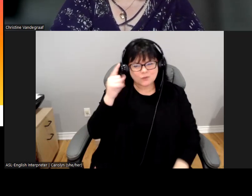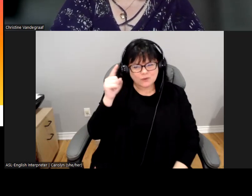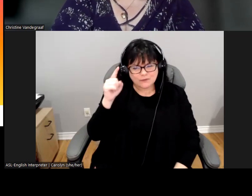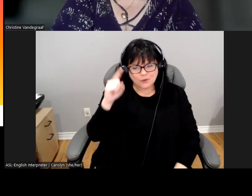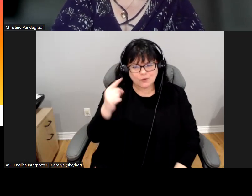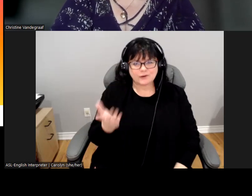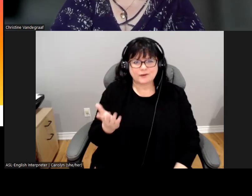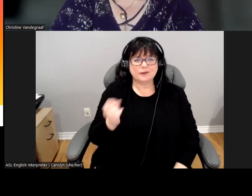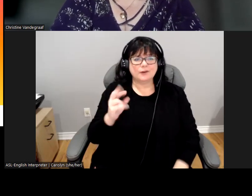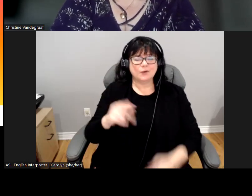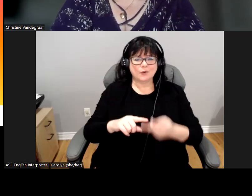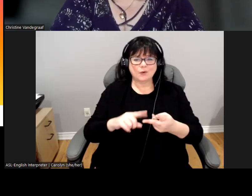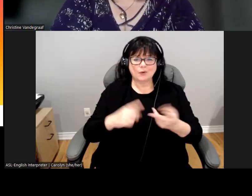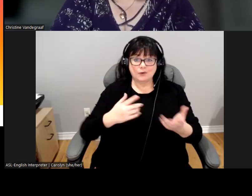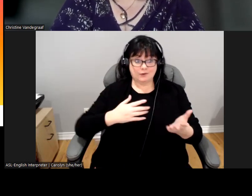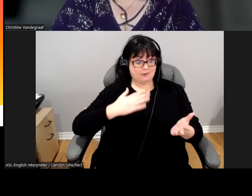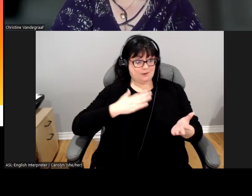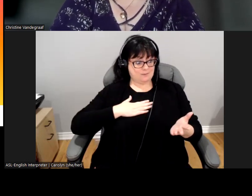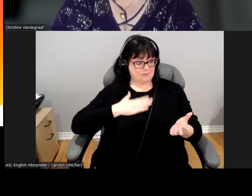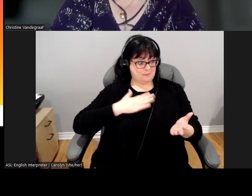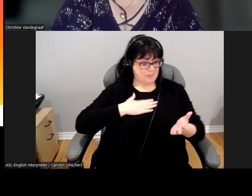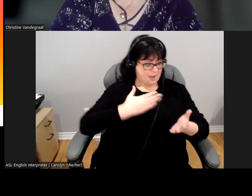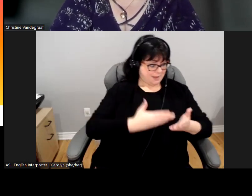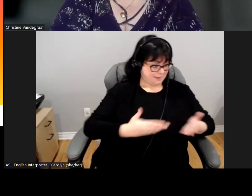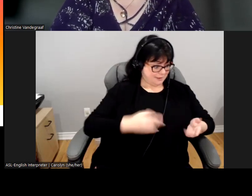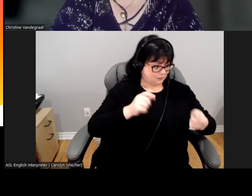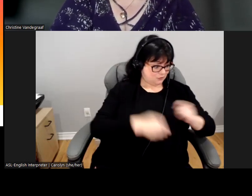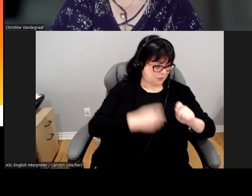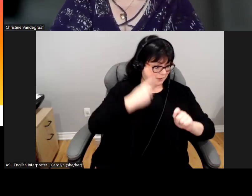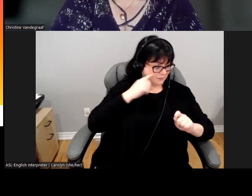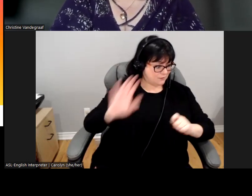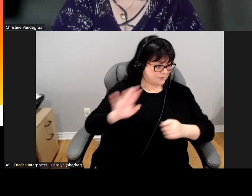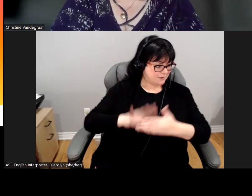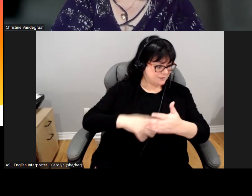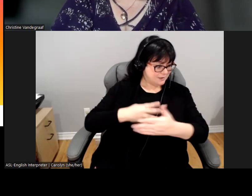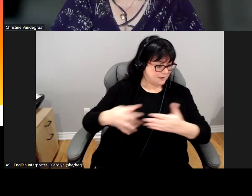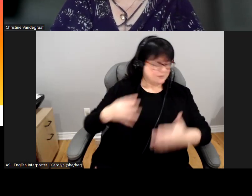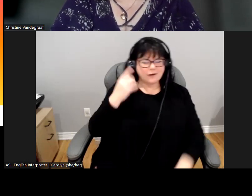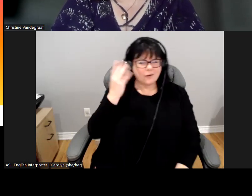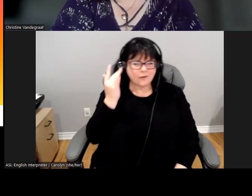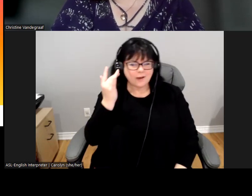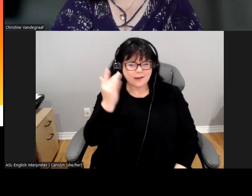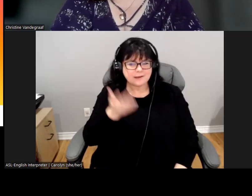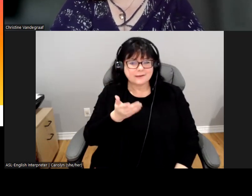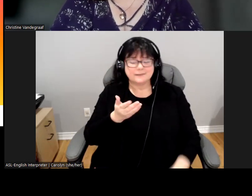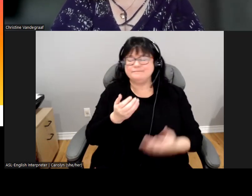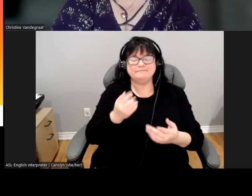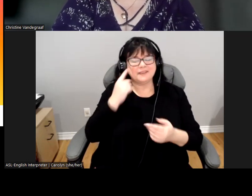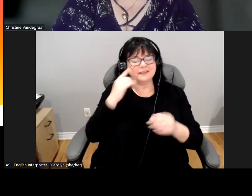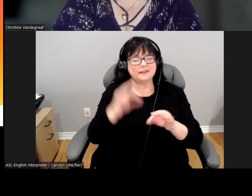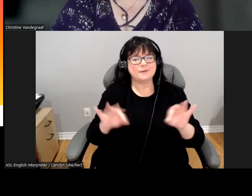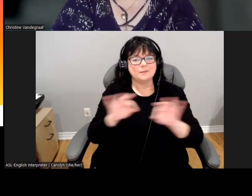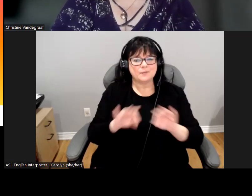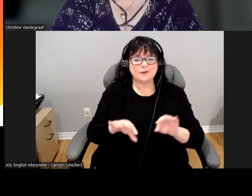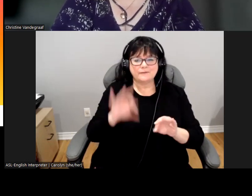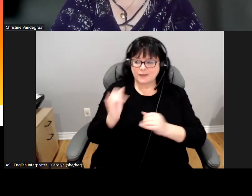change my stuff, to fit their schedule? But I think it's about us working together and finding that common place for where we